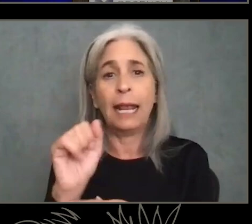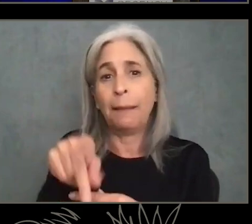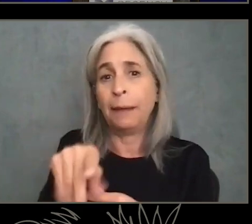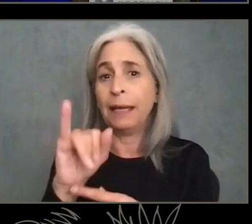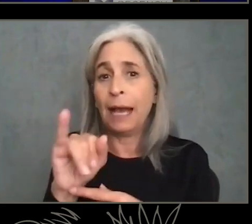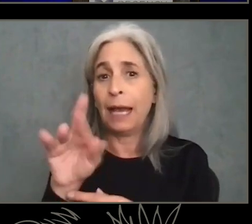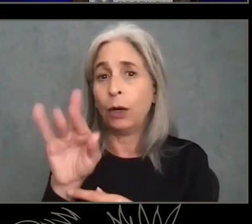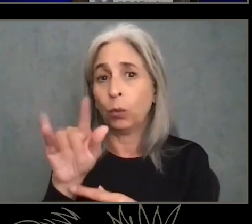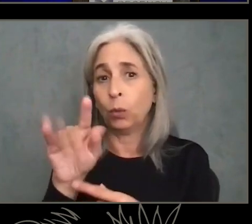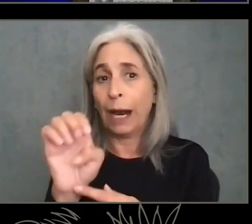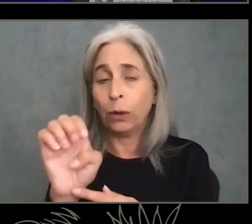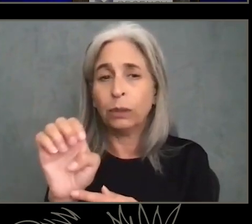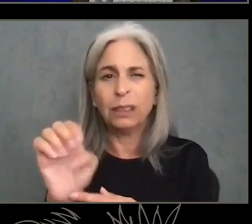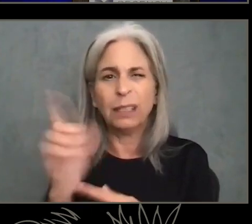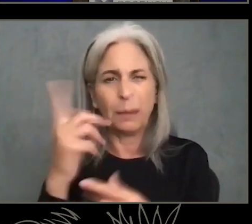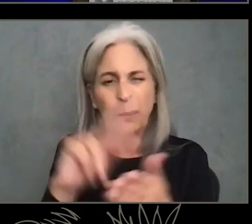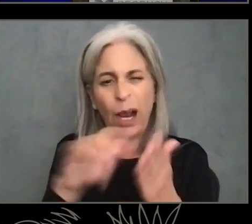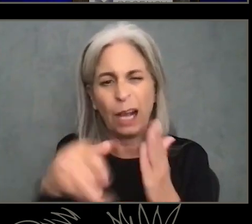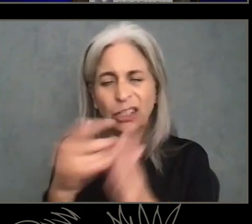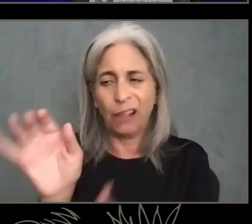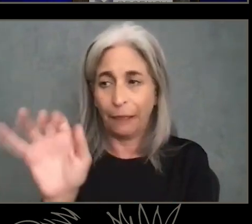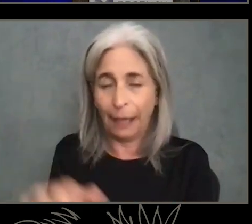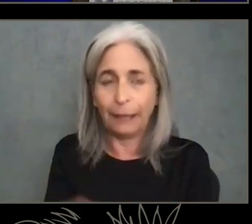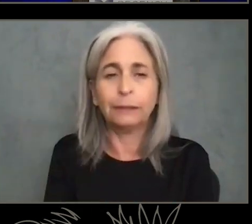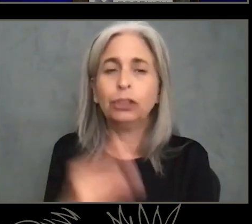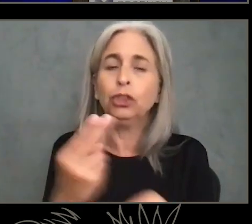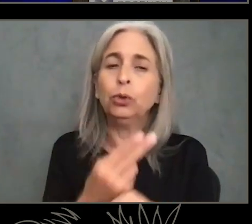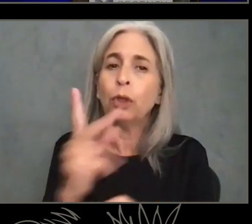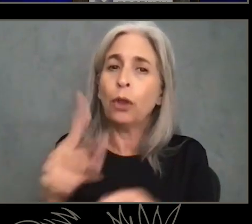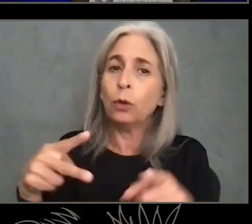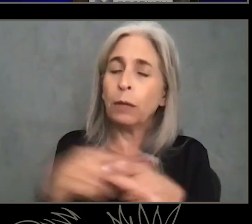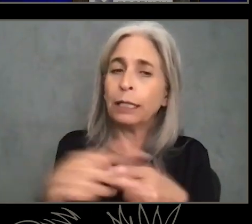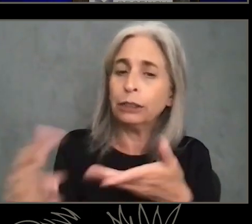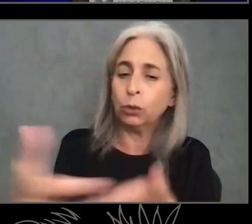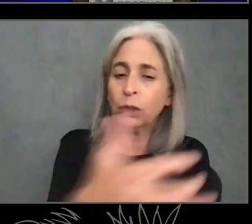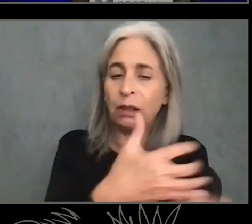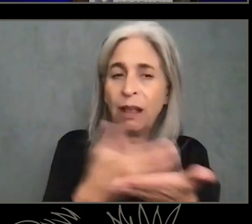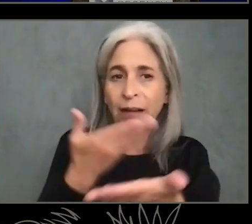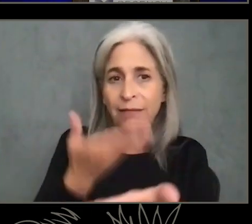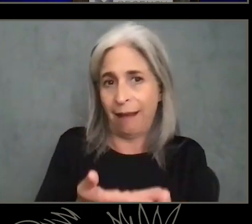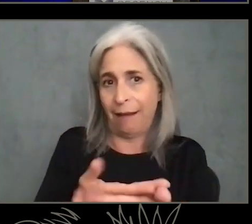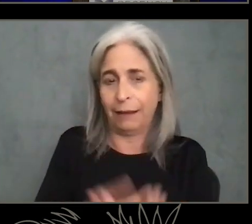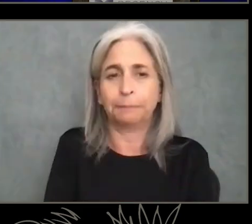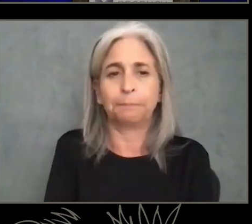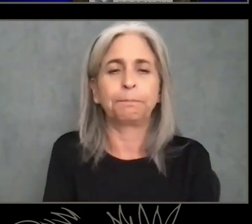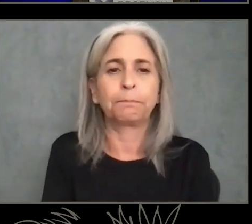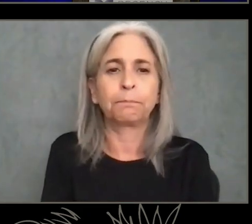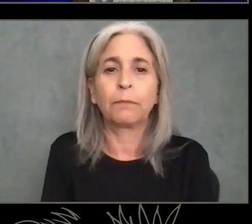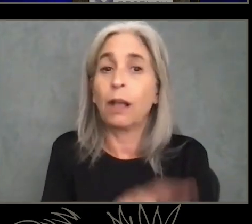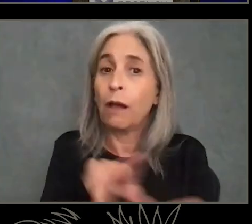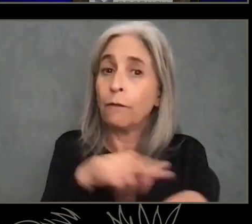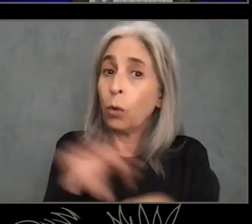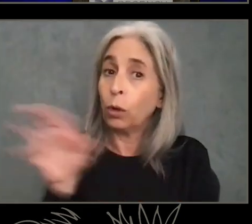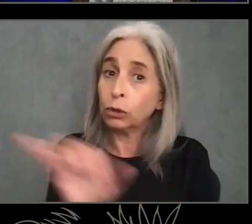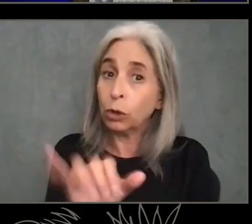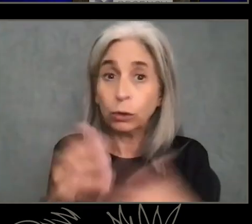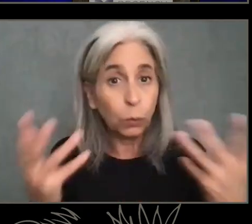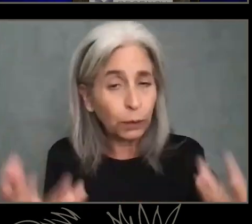API routes in a project like that, it uses those plugins to collect that. And of course, it